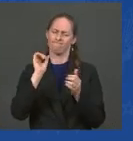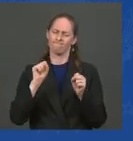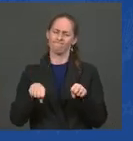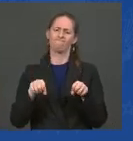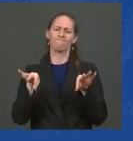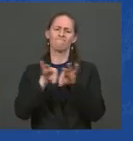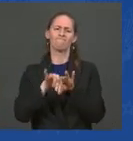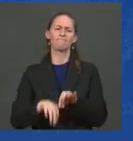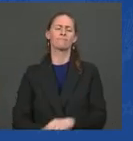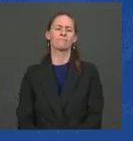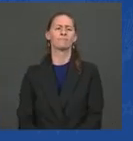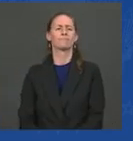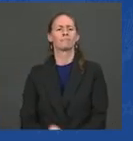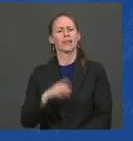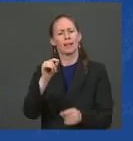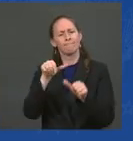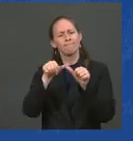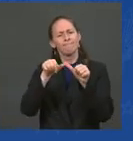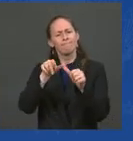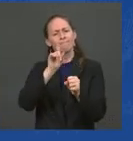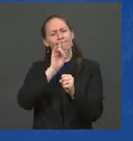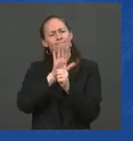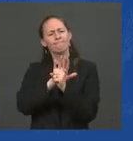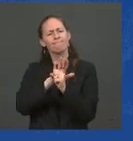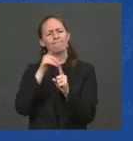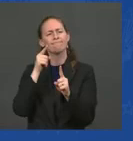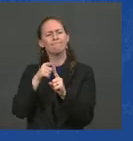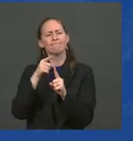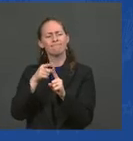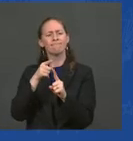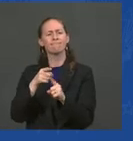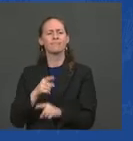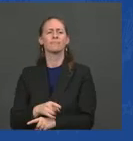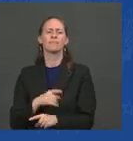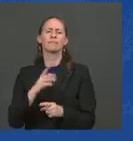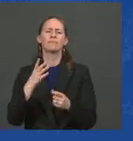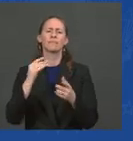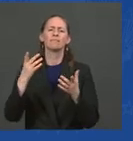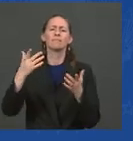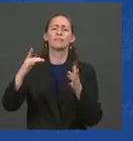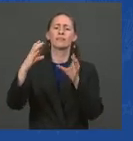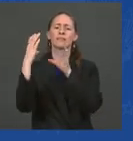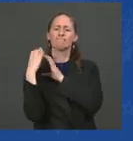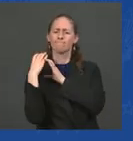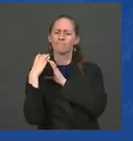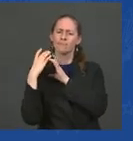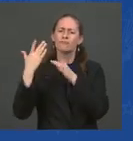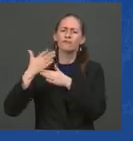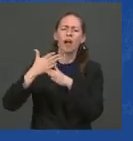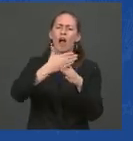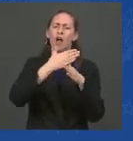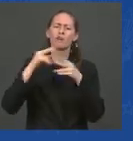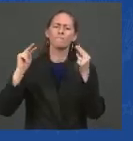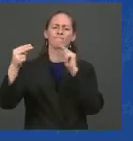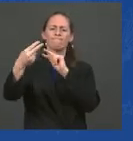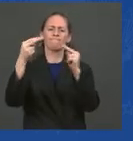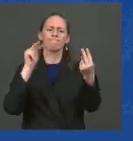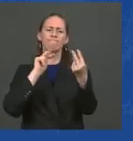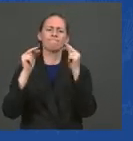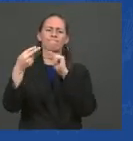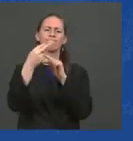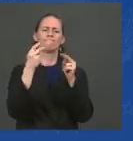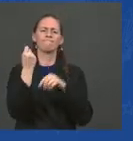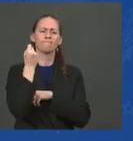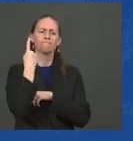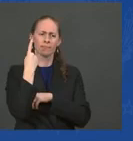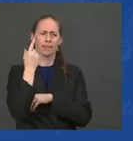us be dedicated to expanding our shared understanding that we can never fully realize